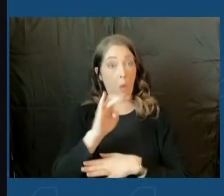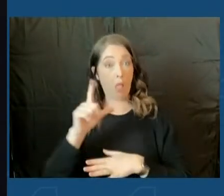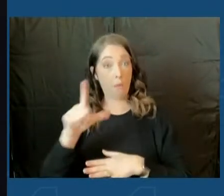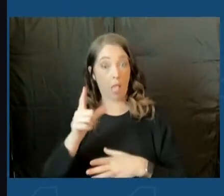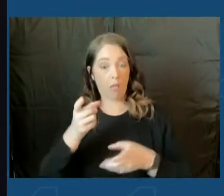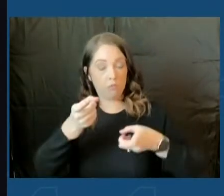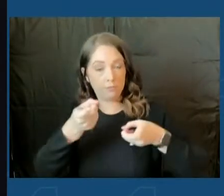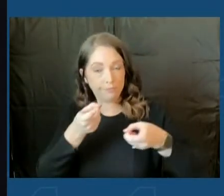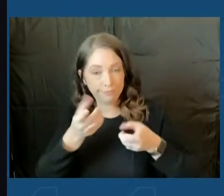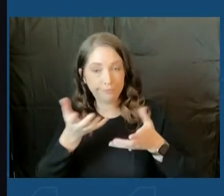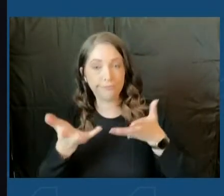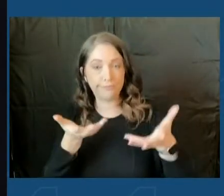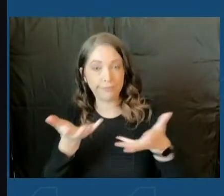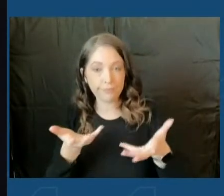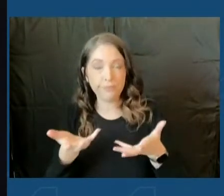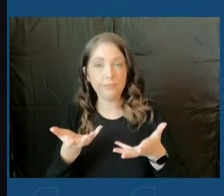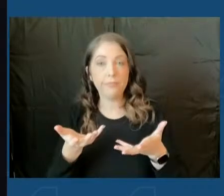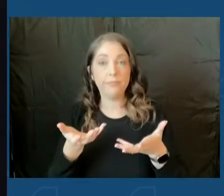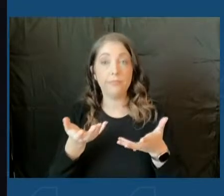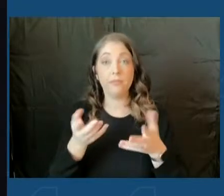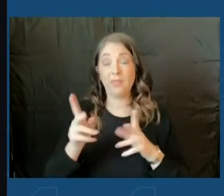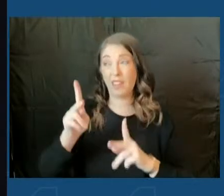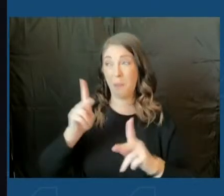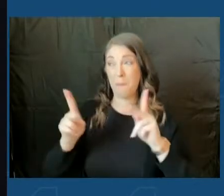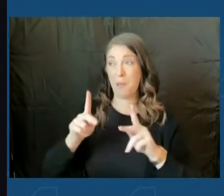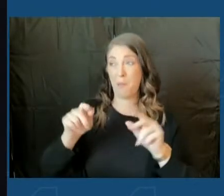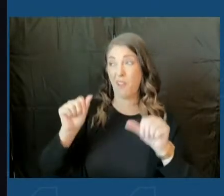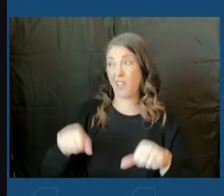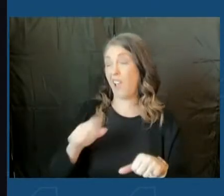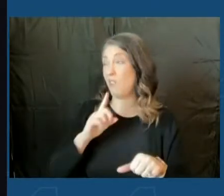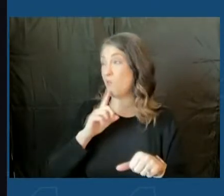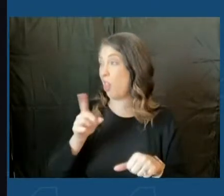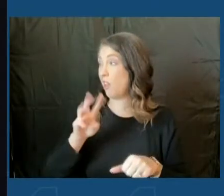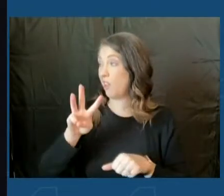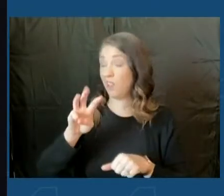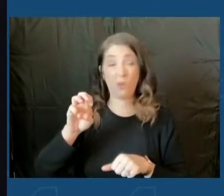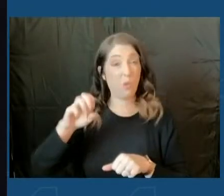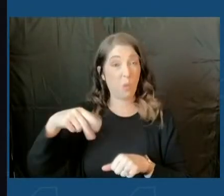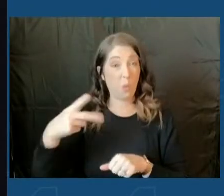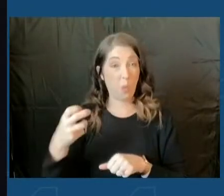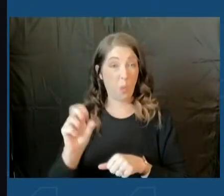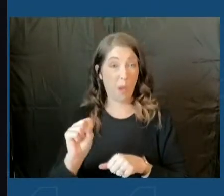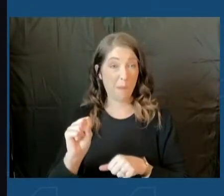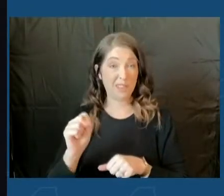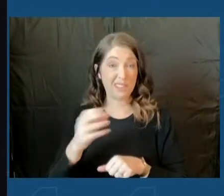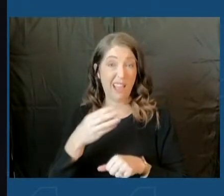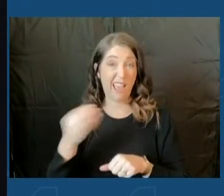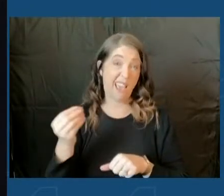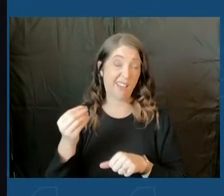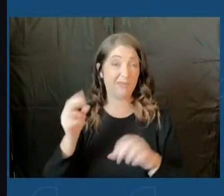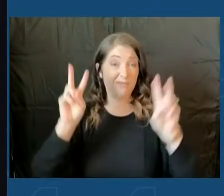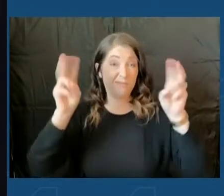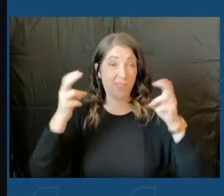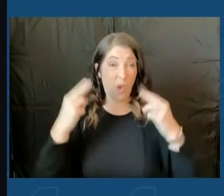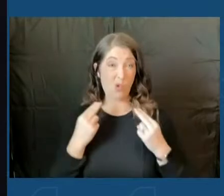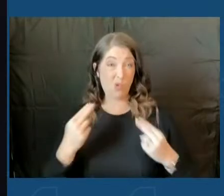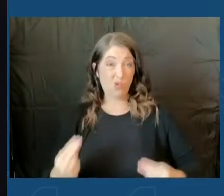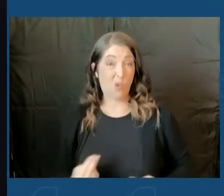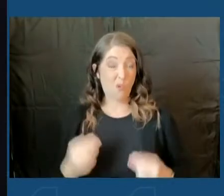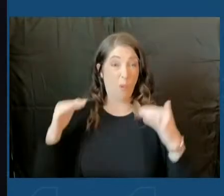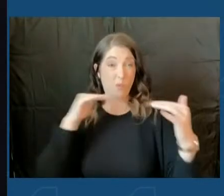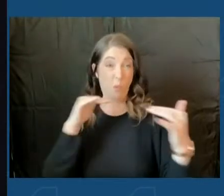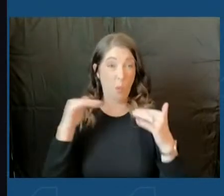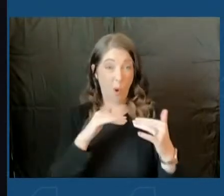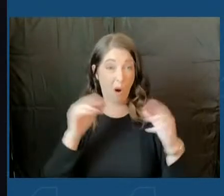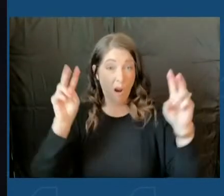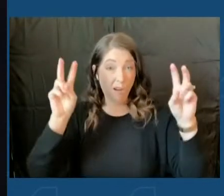how people can get really weapons and I'd say uniforms of war. And so those are the things